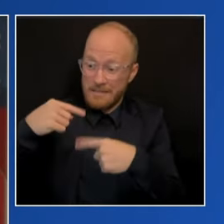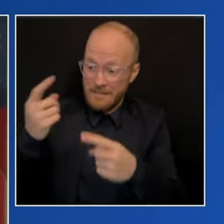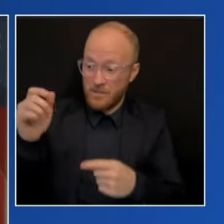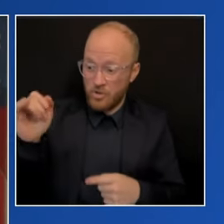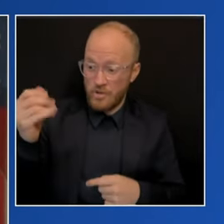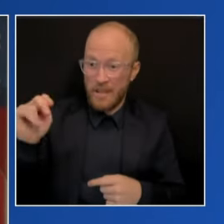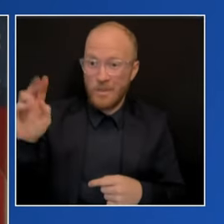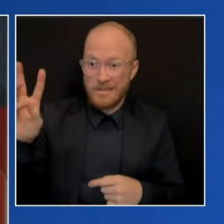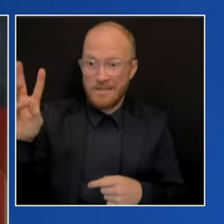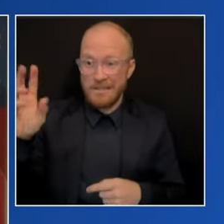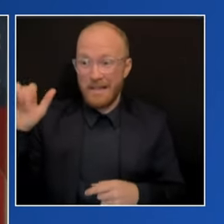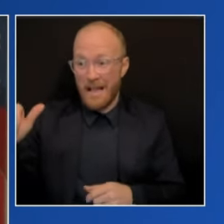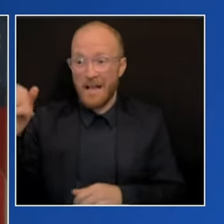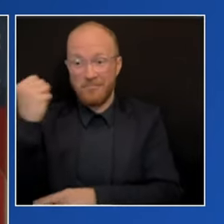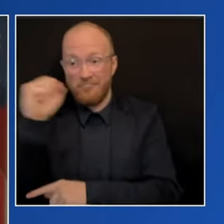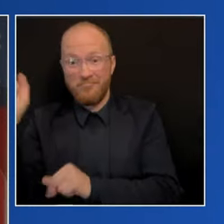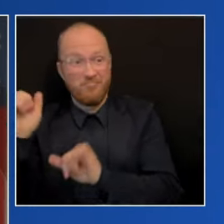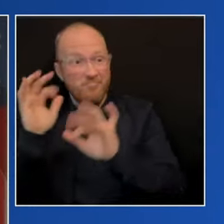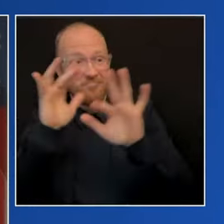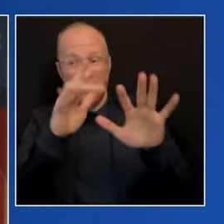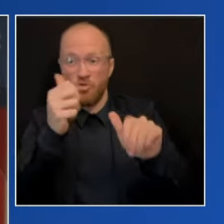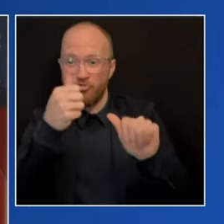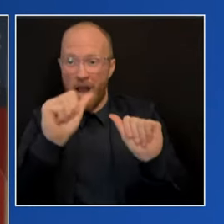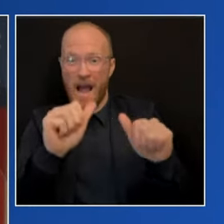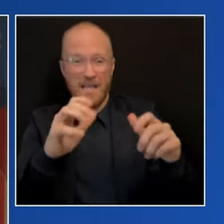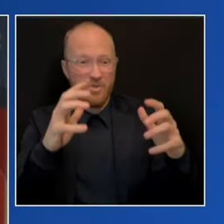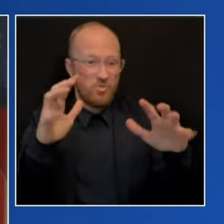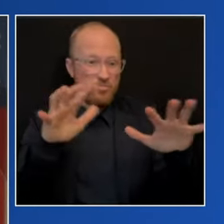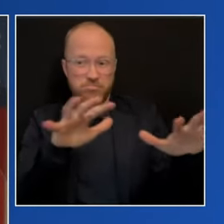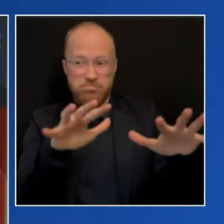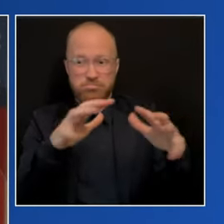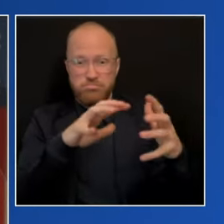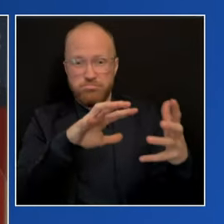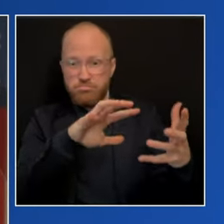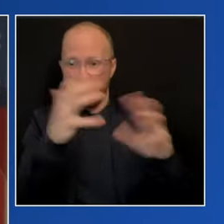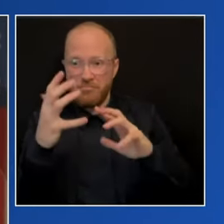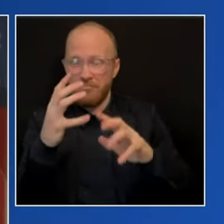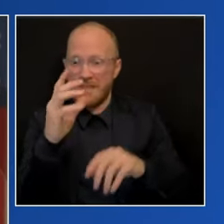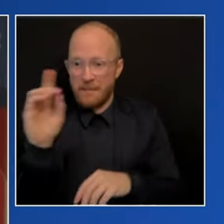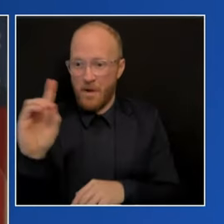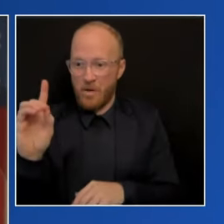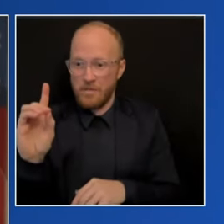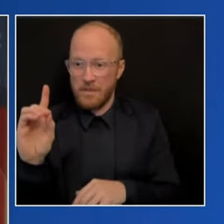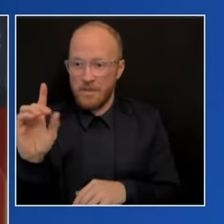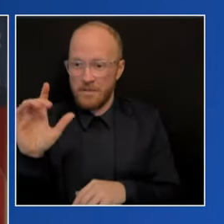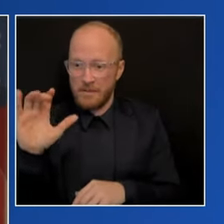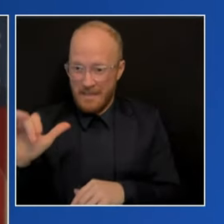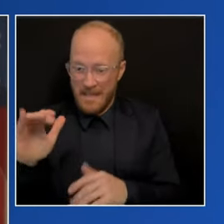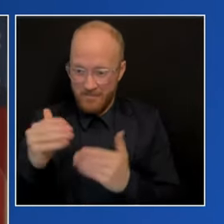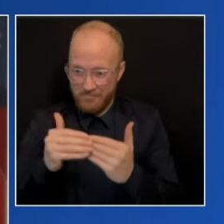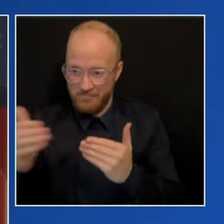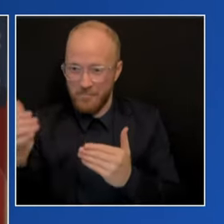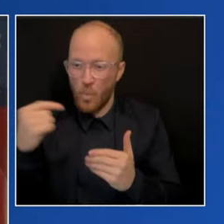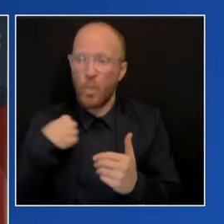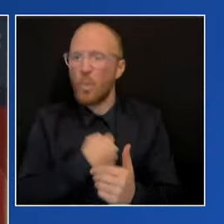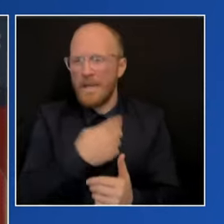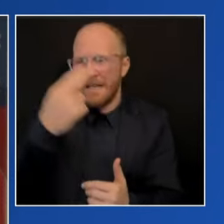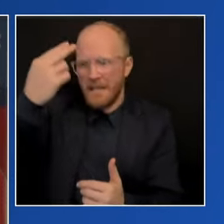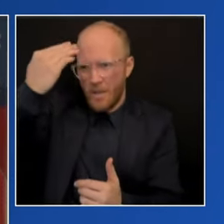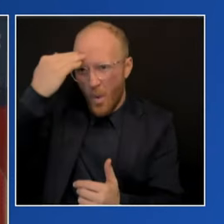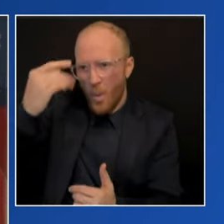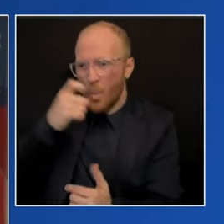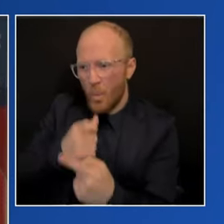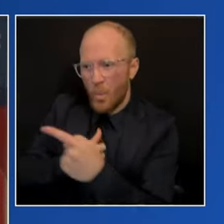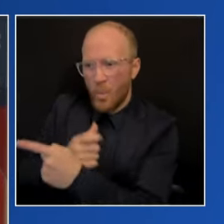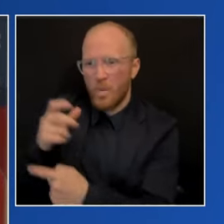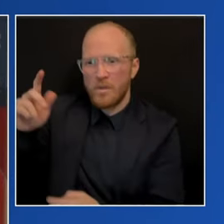Insurrection placed a dagger at the throat of American democracy since that moment. We all know who Donald Trump is. The question we have to